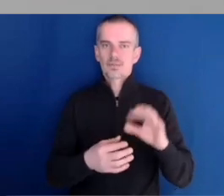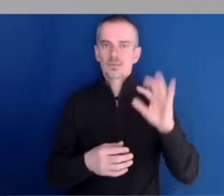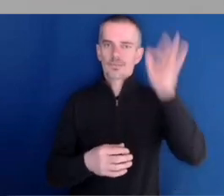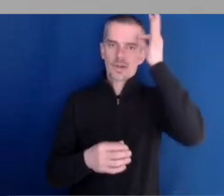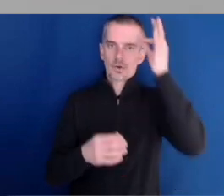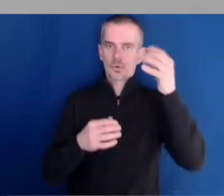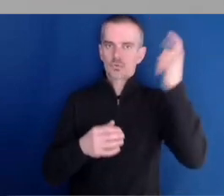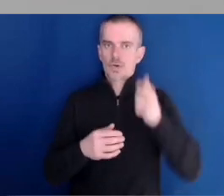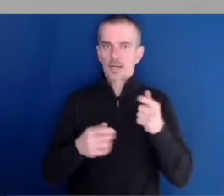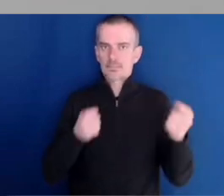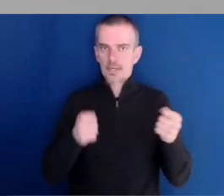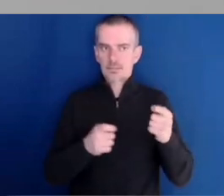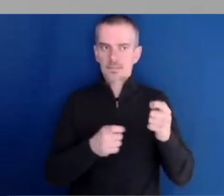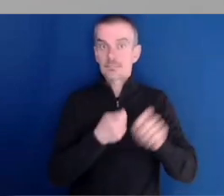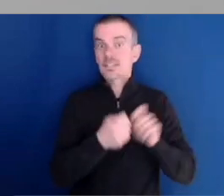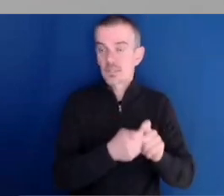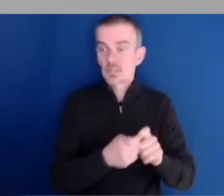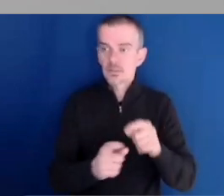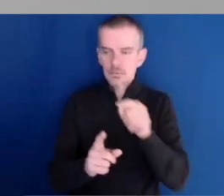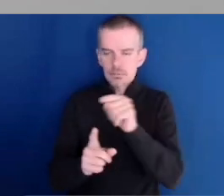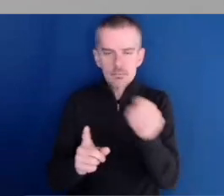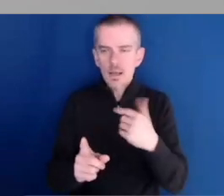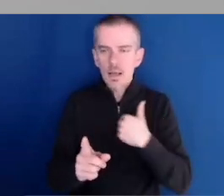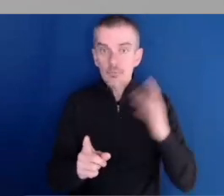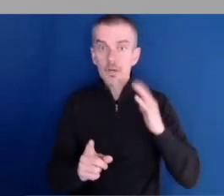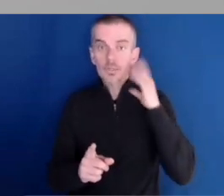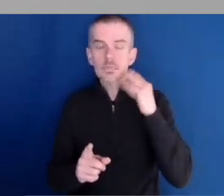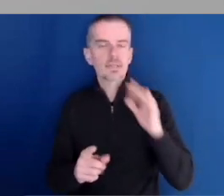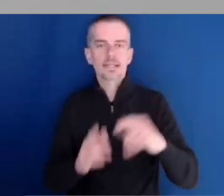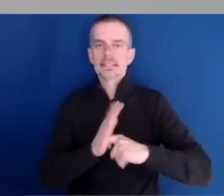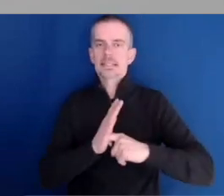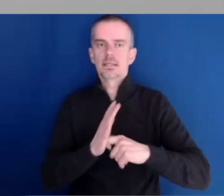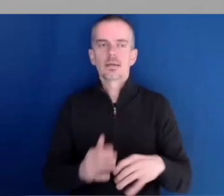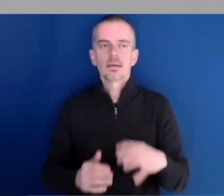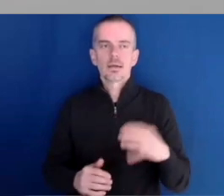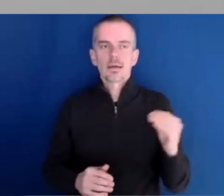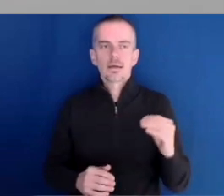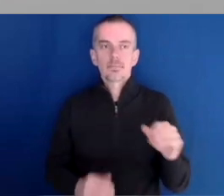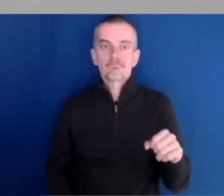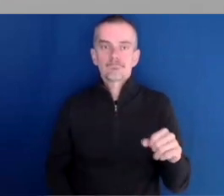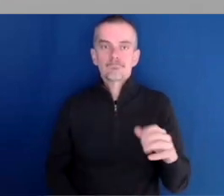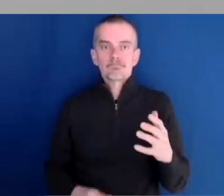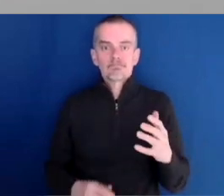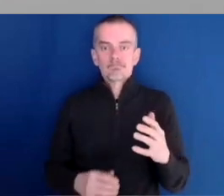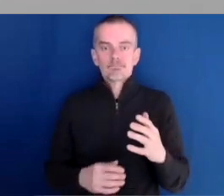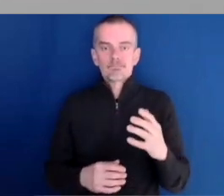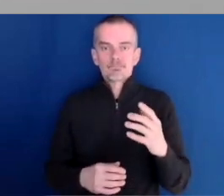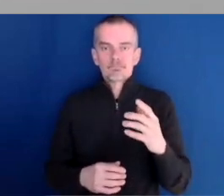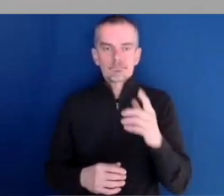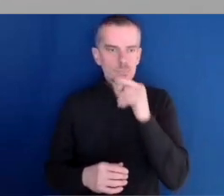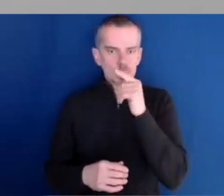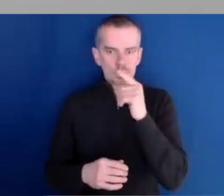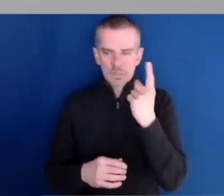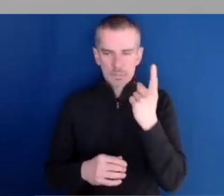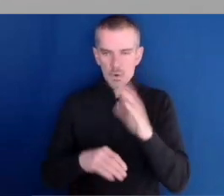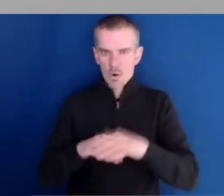in particular. So having prior experience is key. And yeah, having somebody on the board who has a